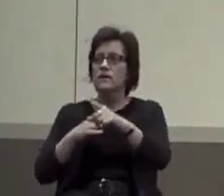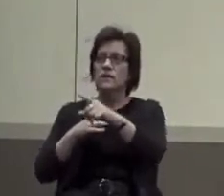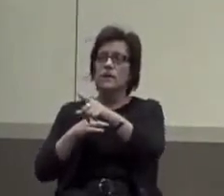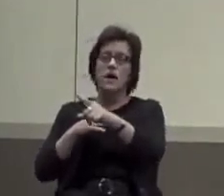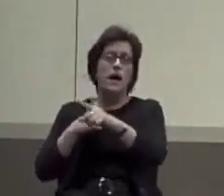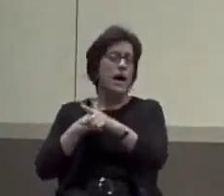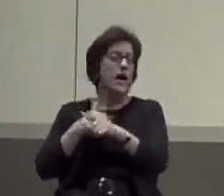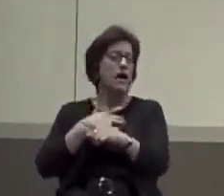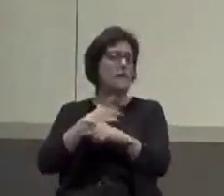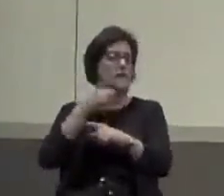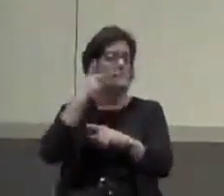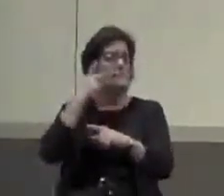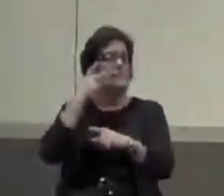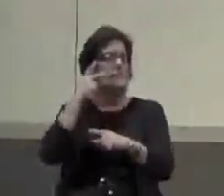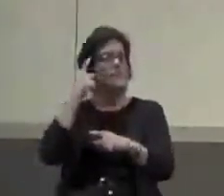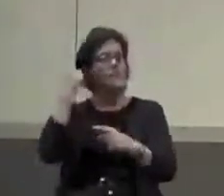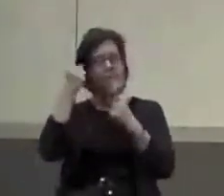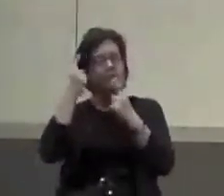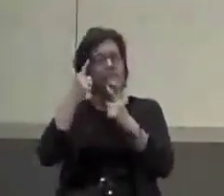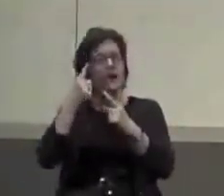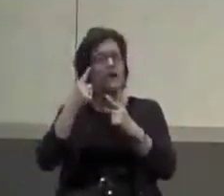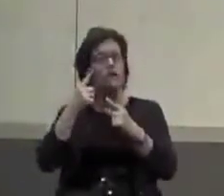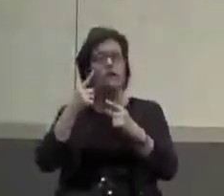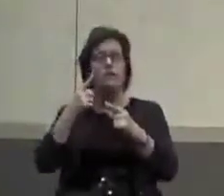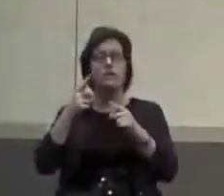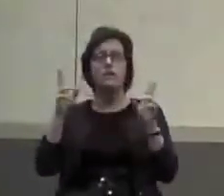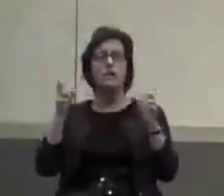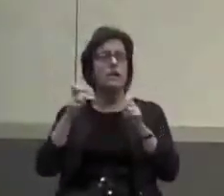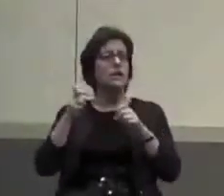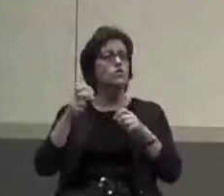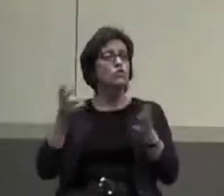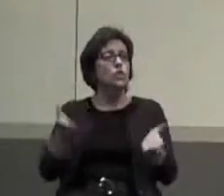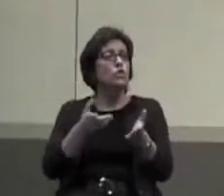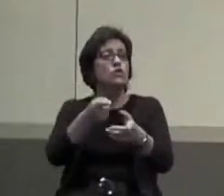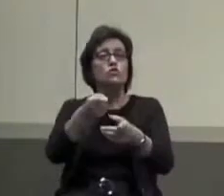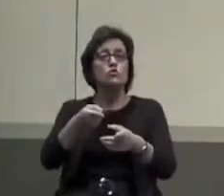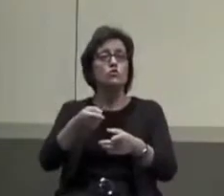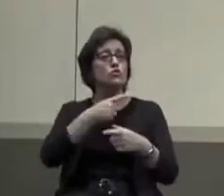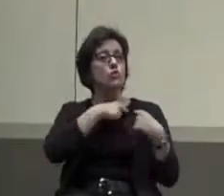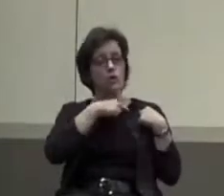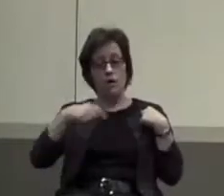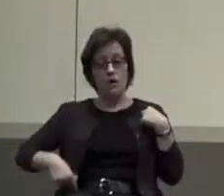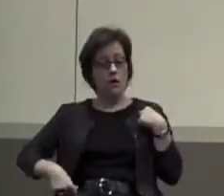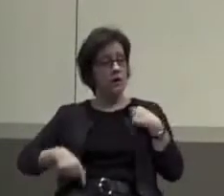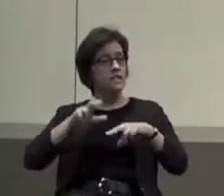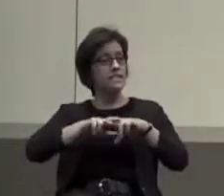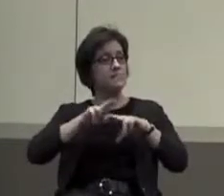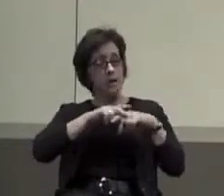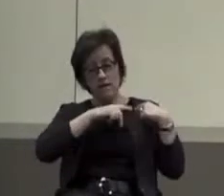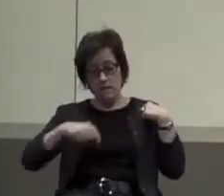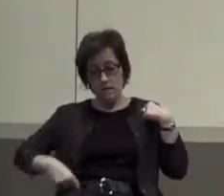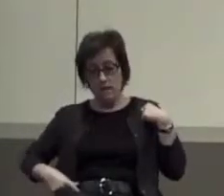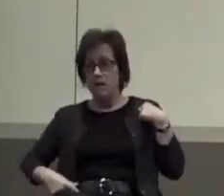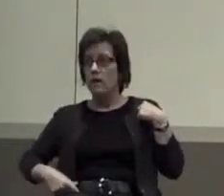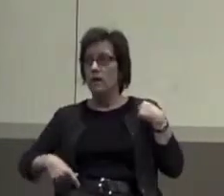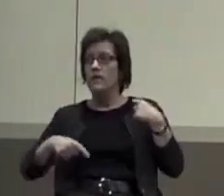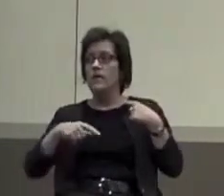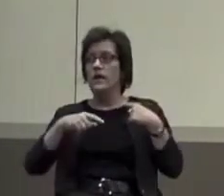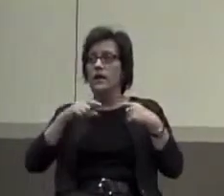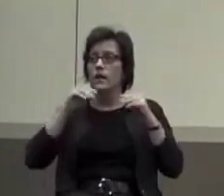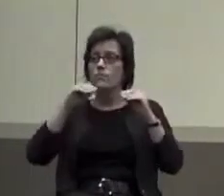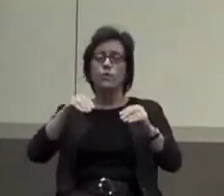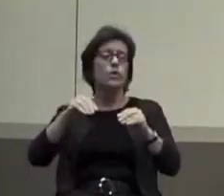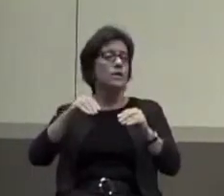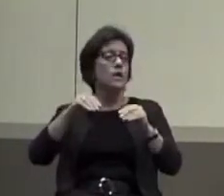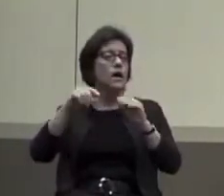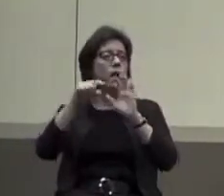the seatbelt. To get you to fasten your seatbelt, they put an adversary stimulus in your car.